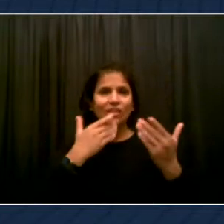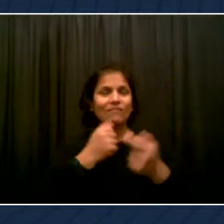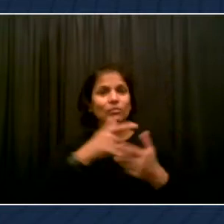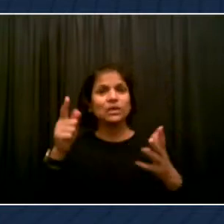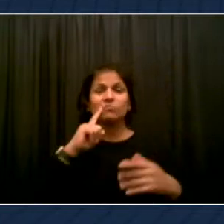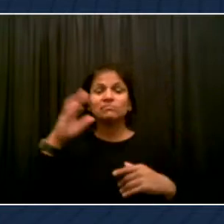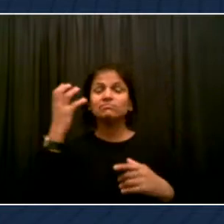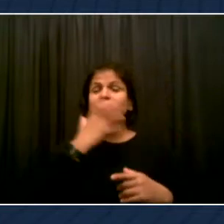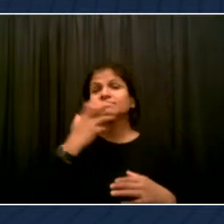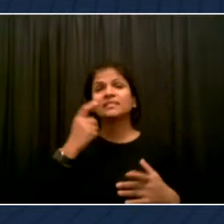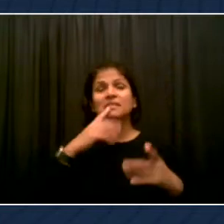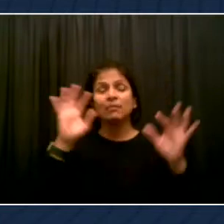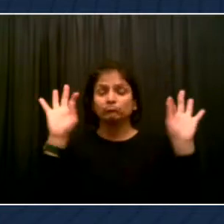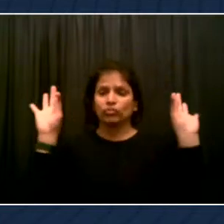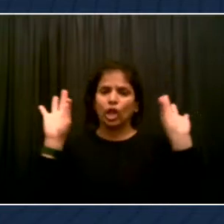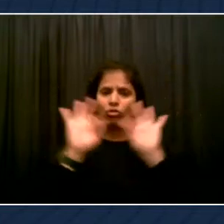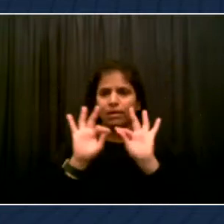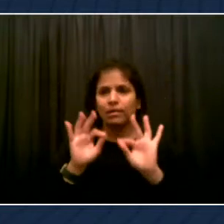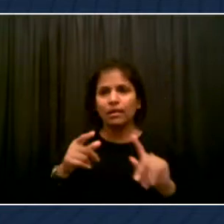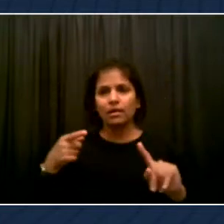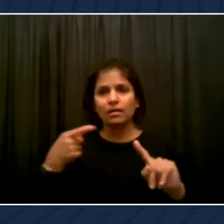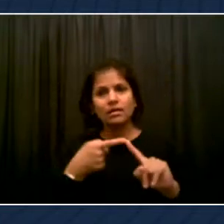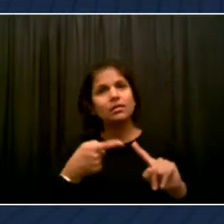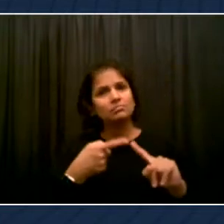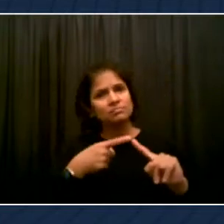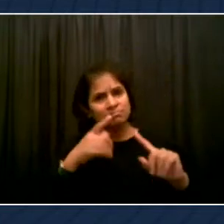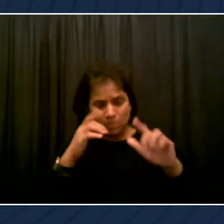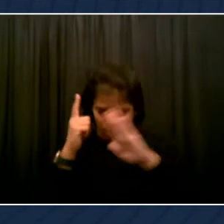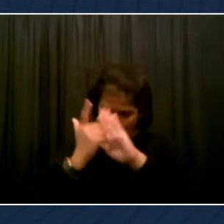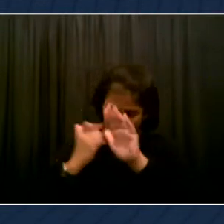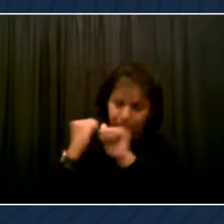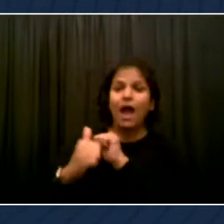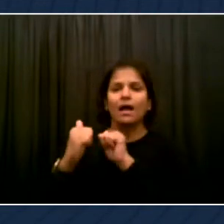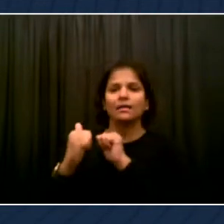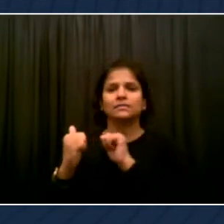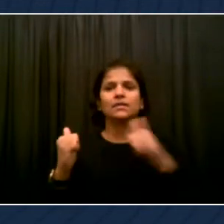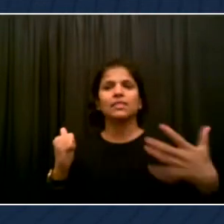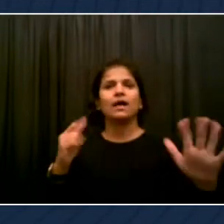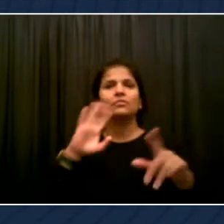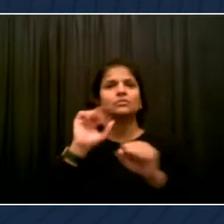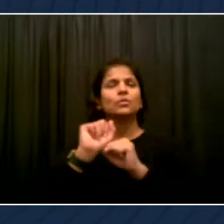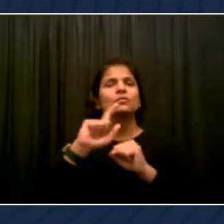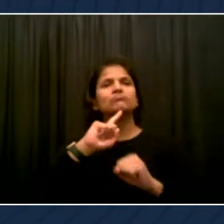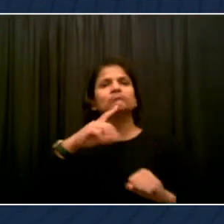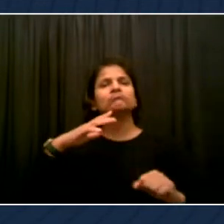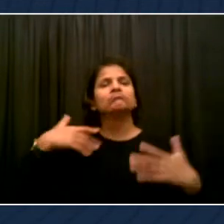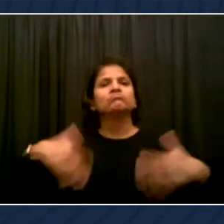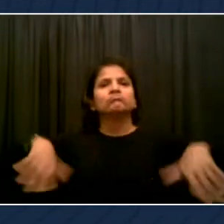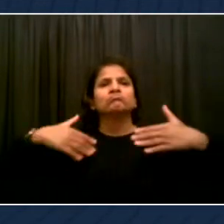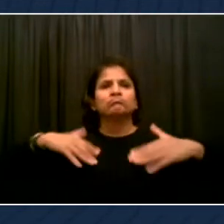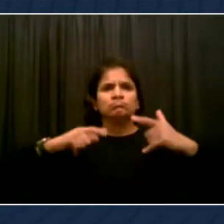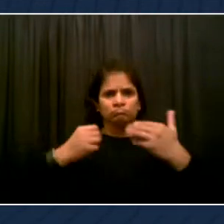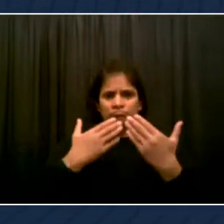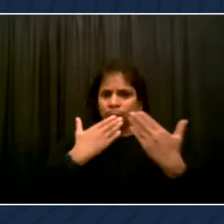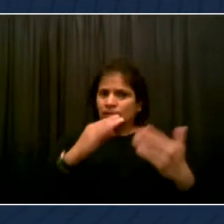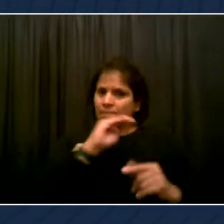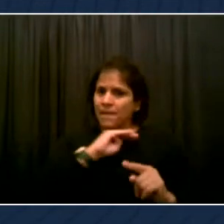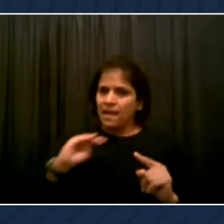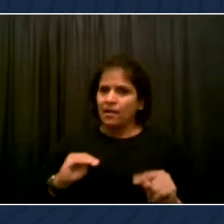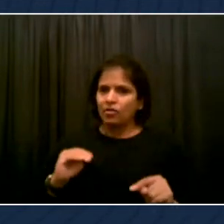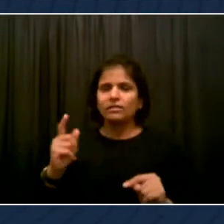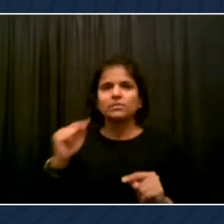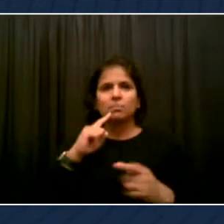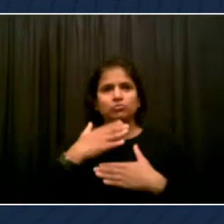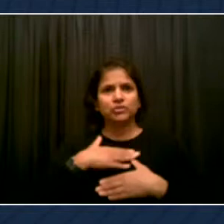that became law that has really changed the game across the city of New York. Thank you so much, Mr. Mayor. I appreciate your partnership over these last